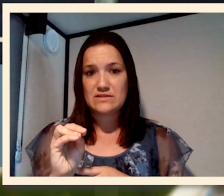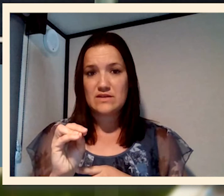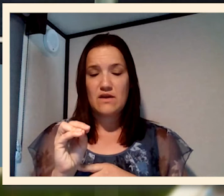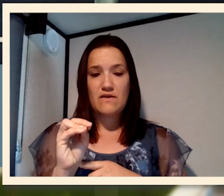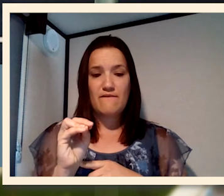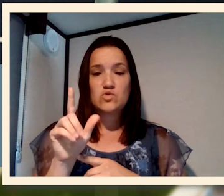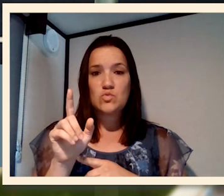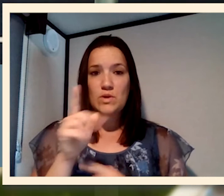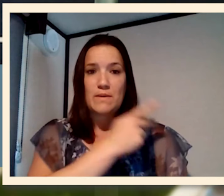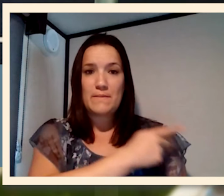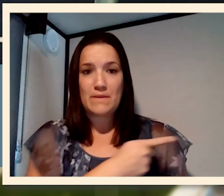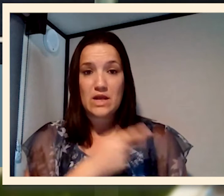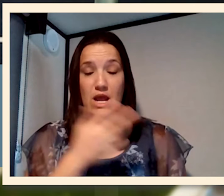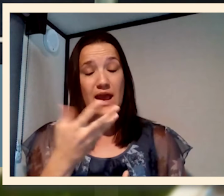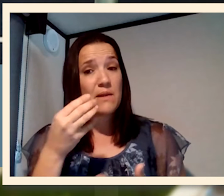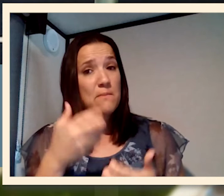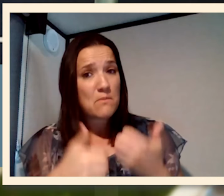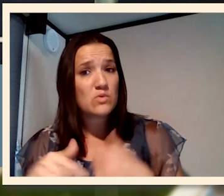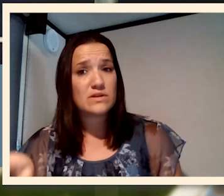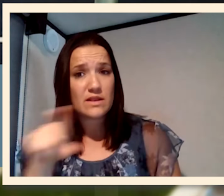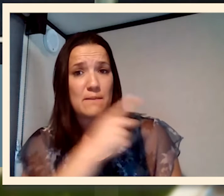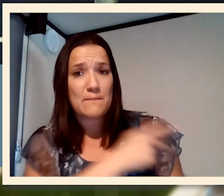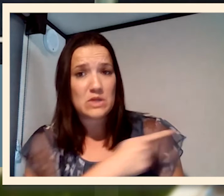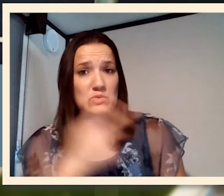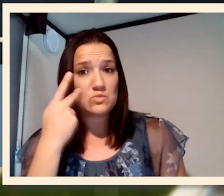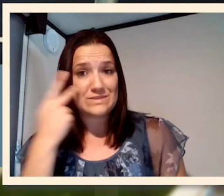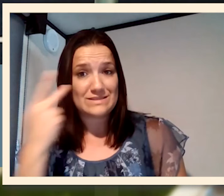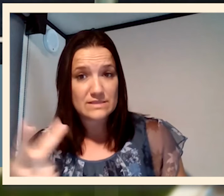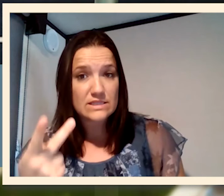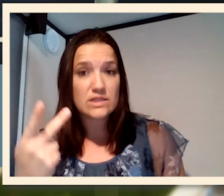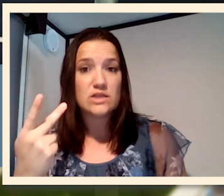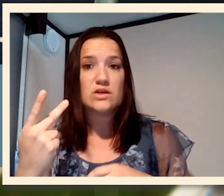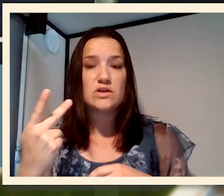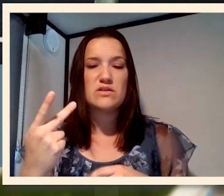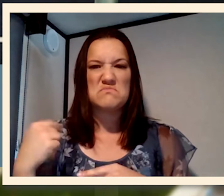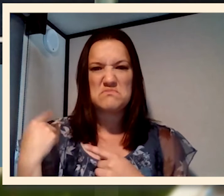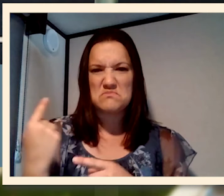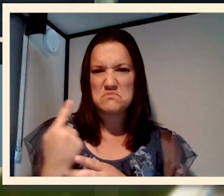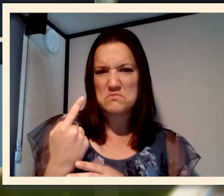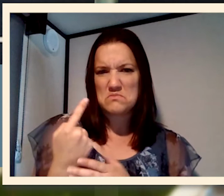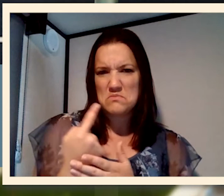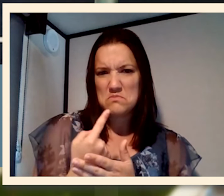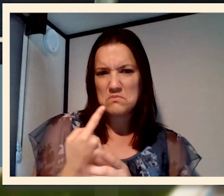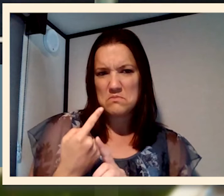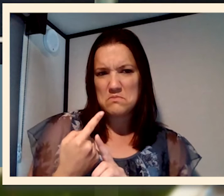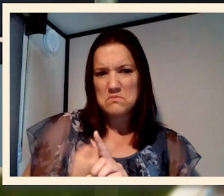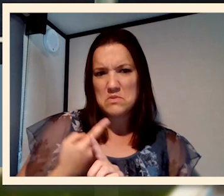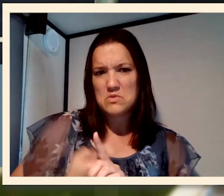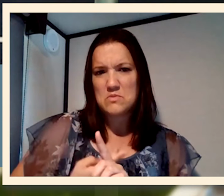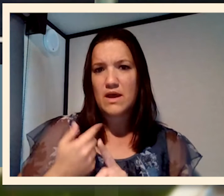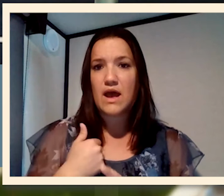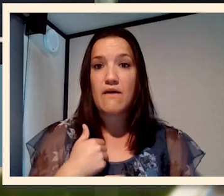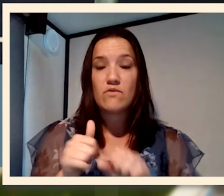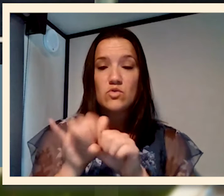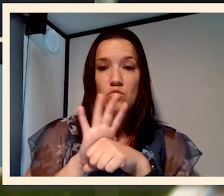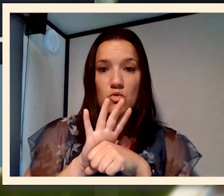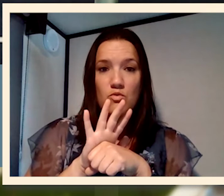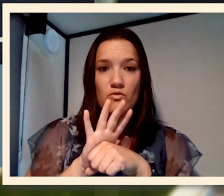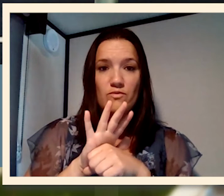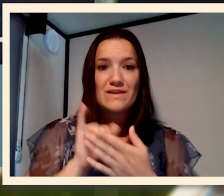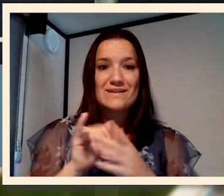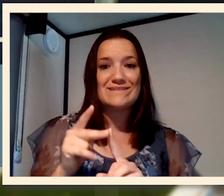about 70% of these 21 patients, and most of the patients that we've been seeing over the last couple